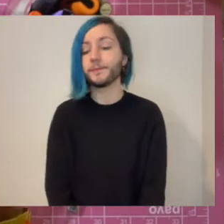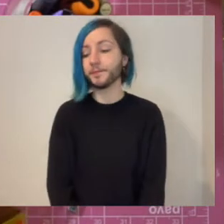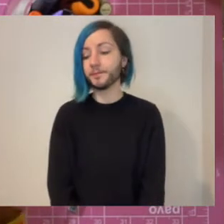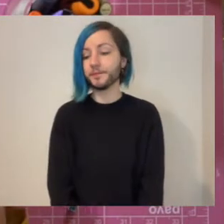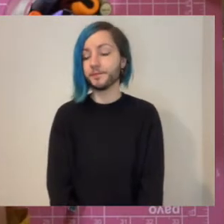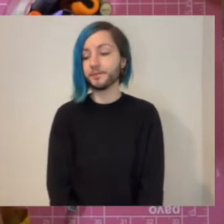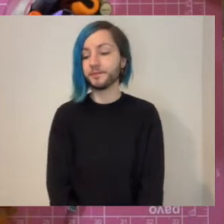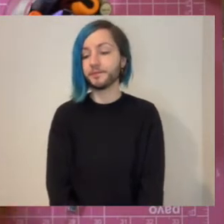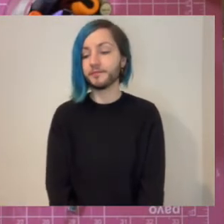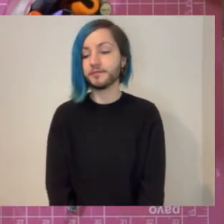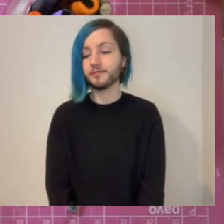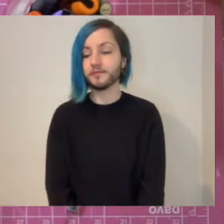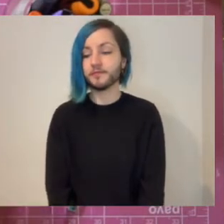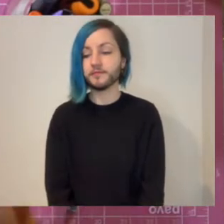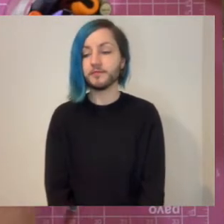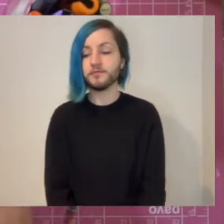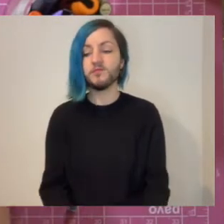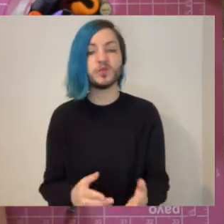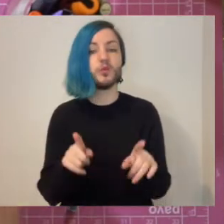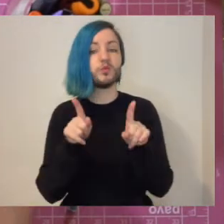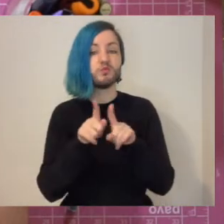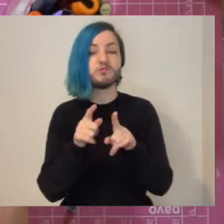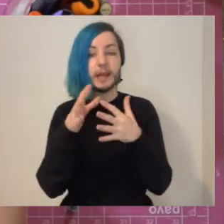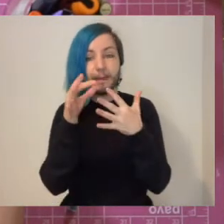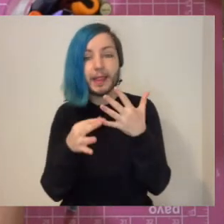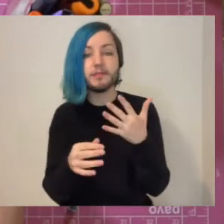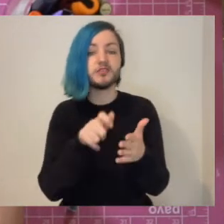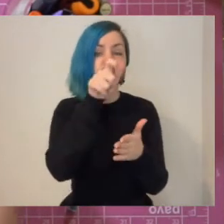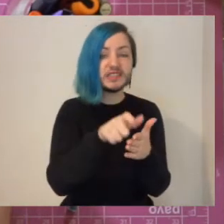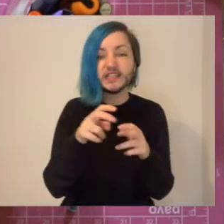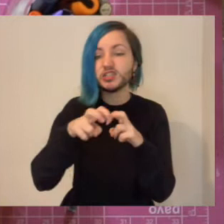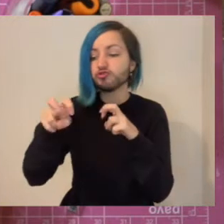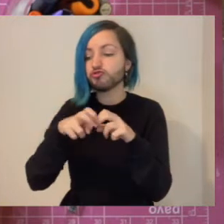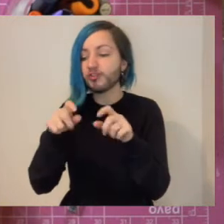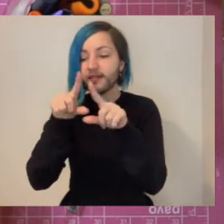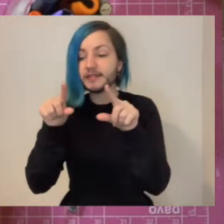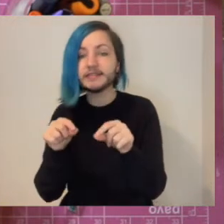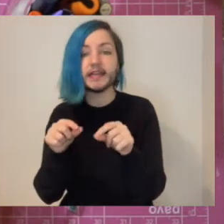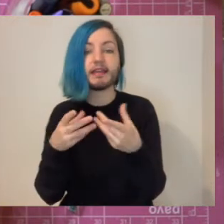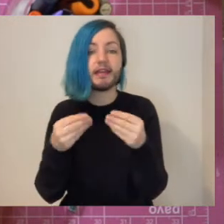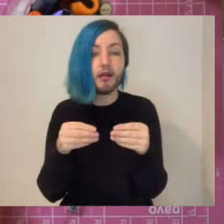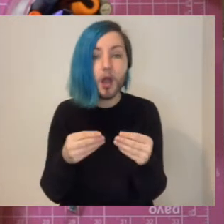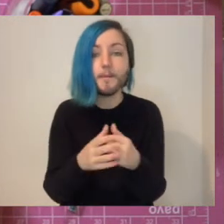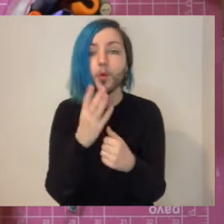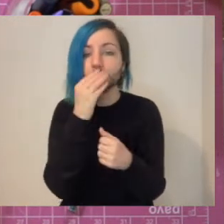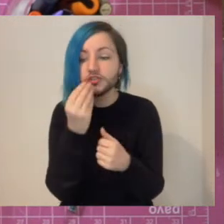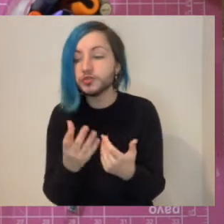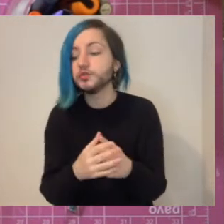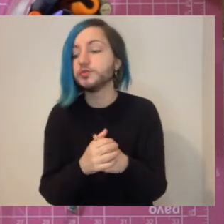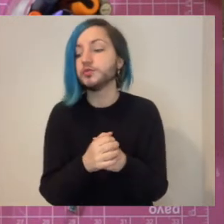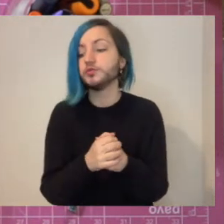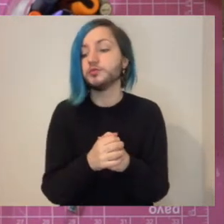So this has all the elements that I've just discussed. Receipts, that's a travel ticket, bits of cardboard,